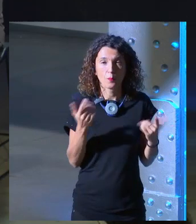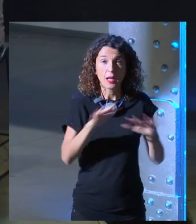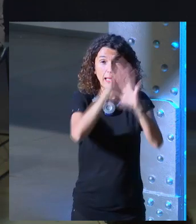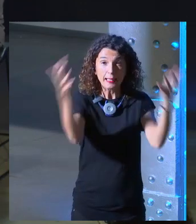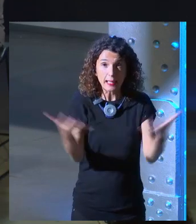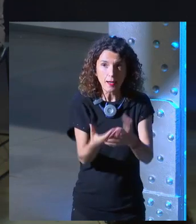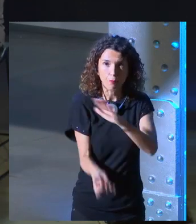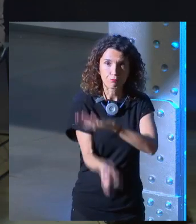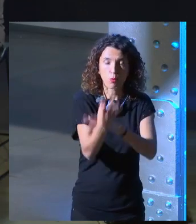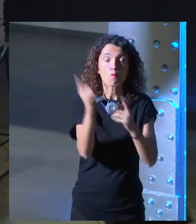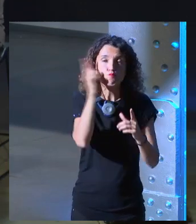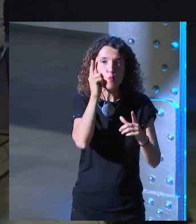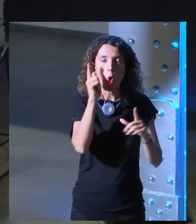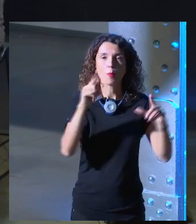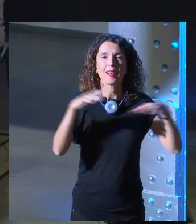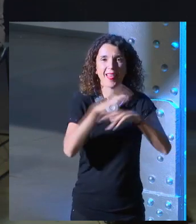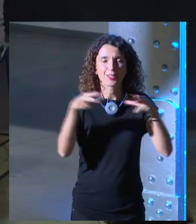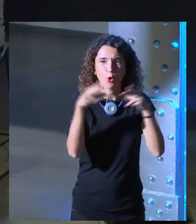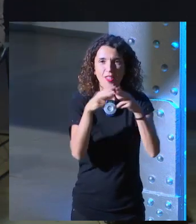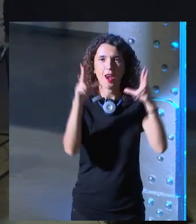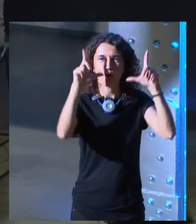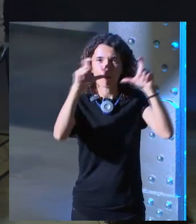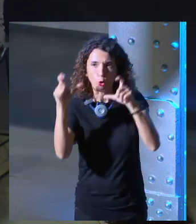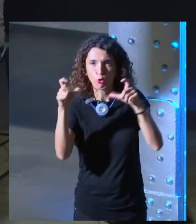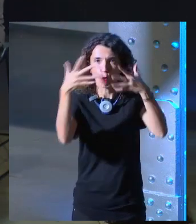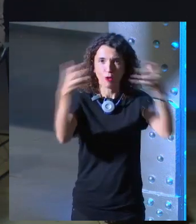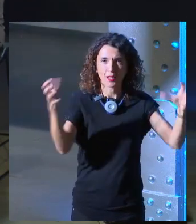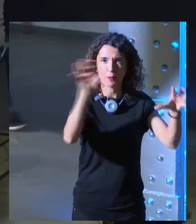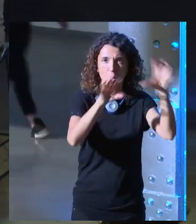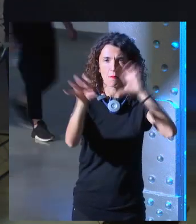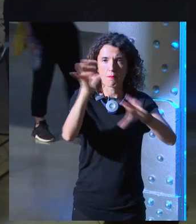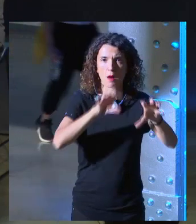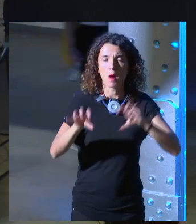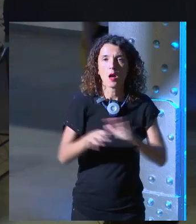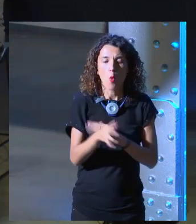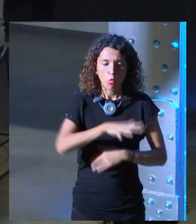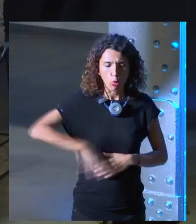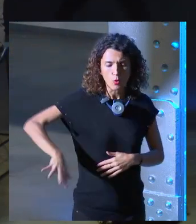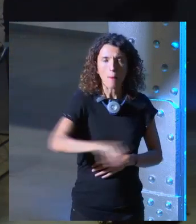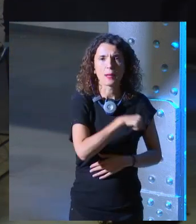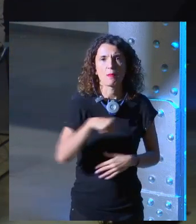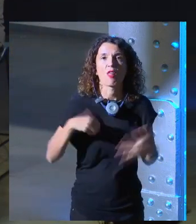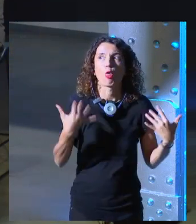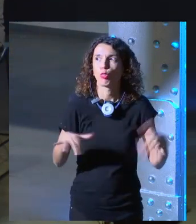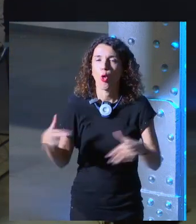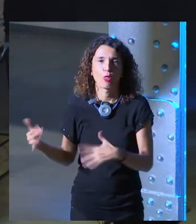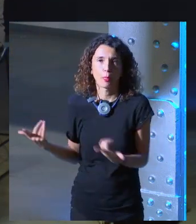your social media site. So where is the private space that cannot be managed, policed,